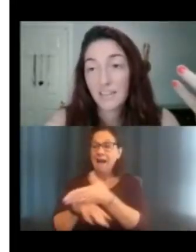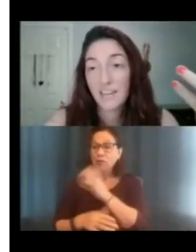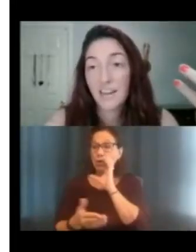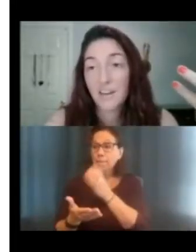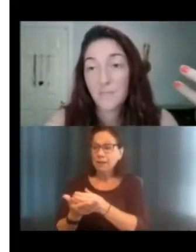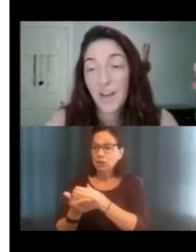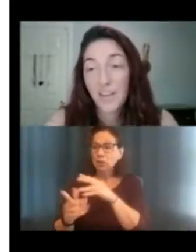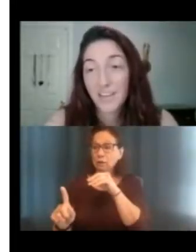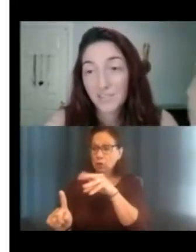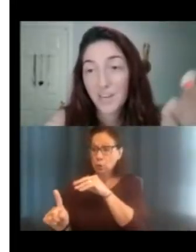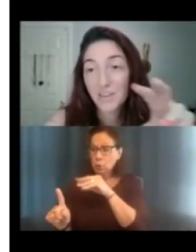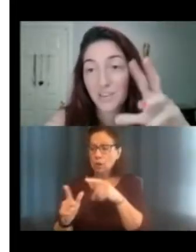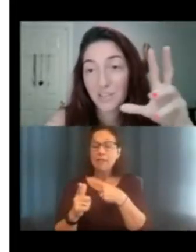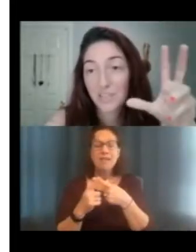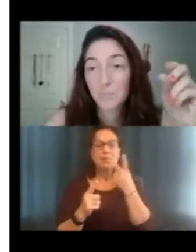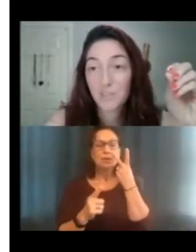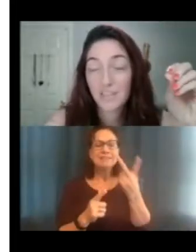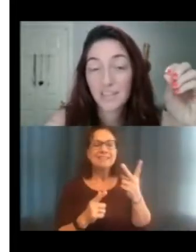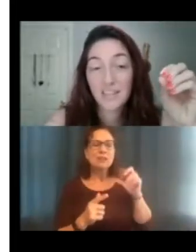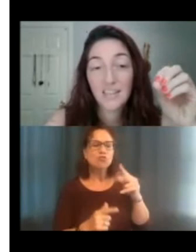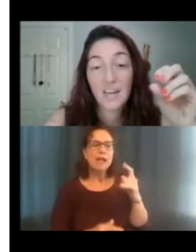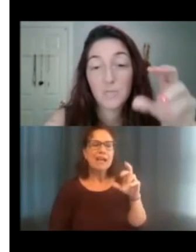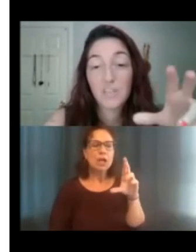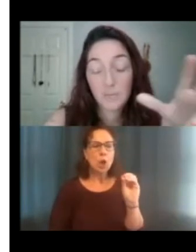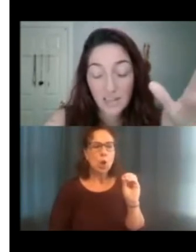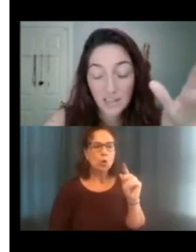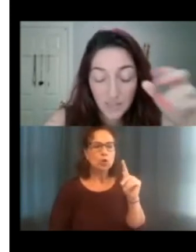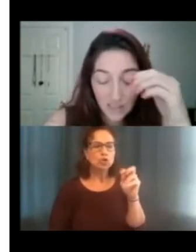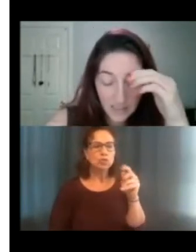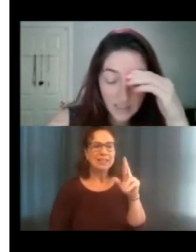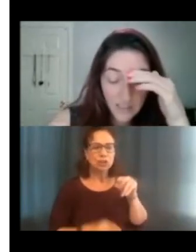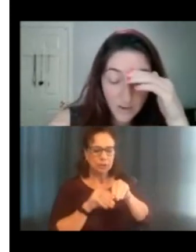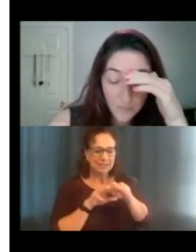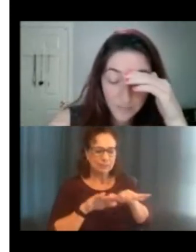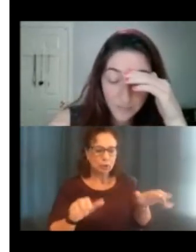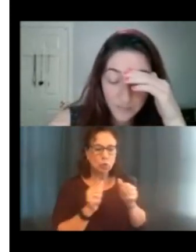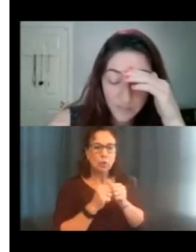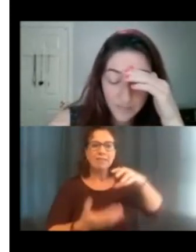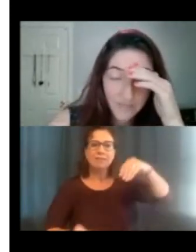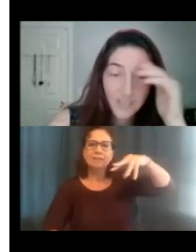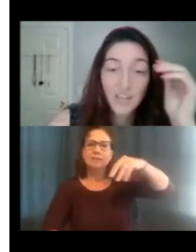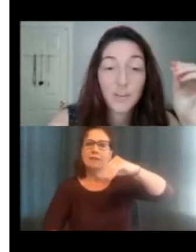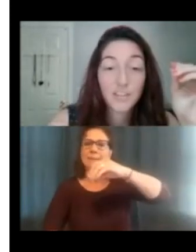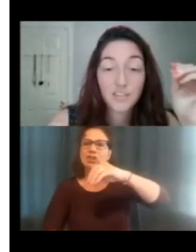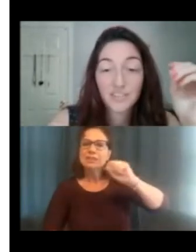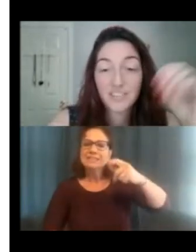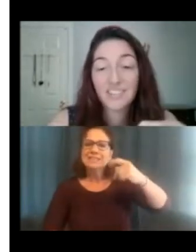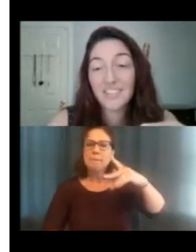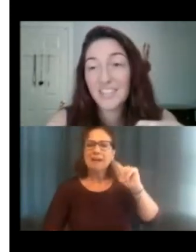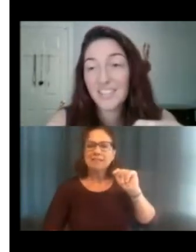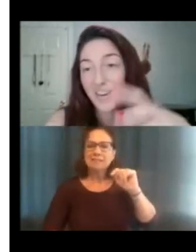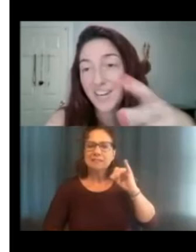image how that radio tracer was dispersing using SPECT imaging. So we